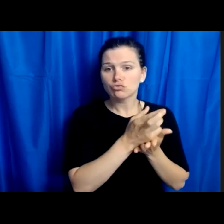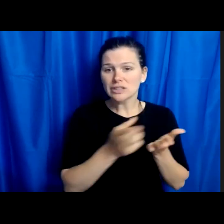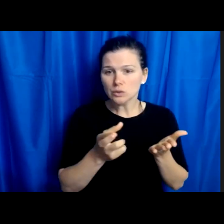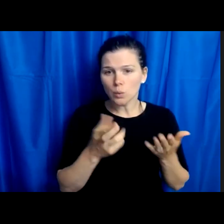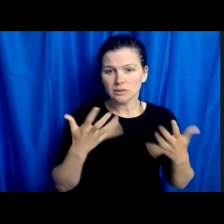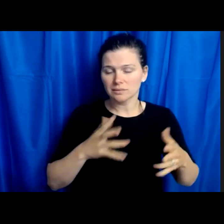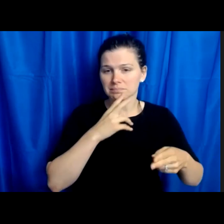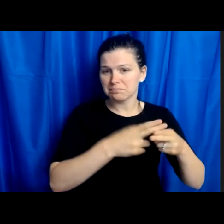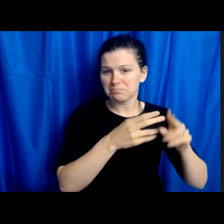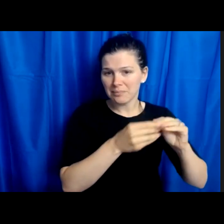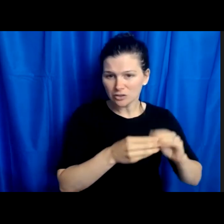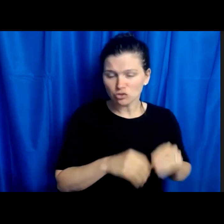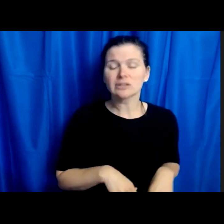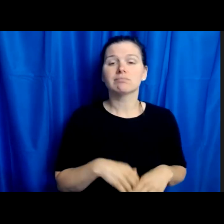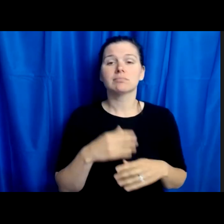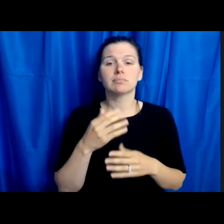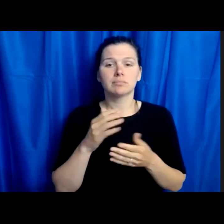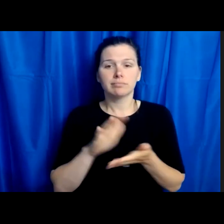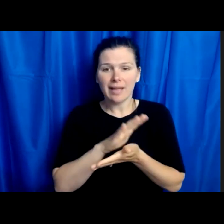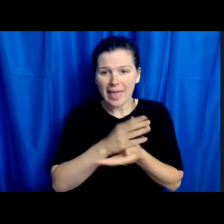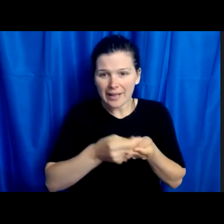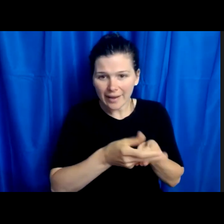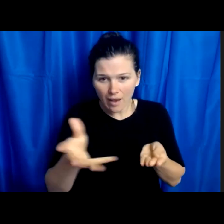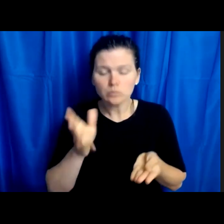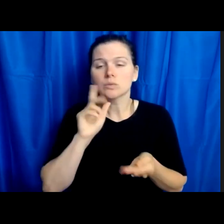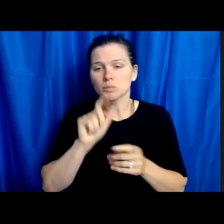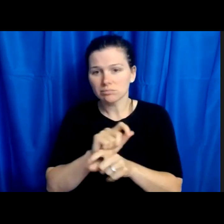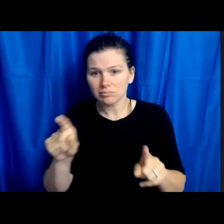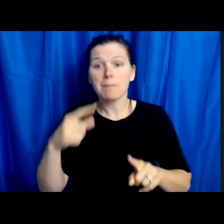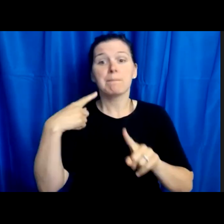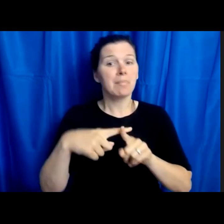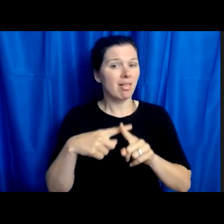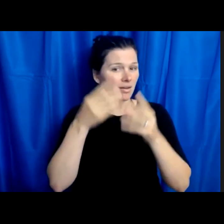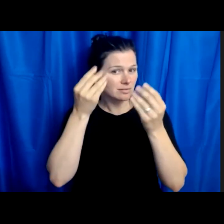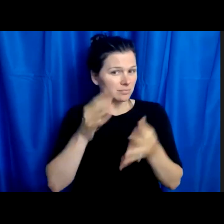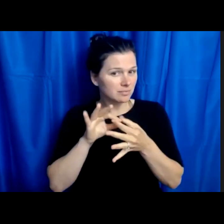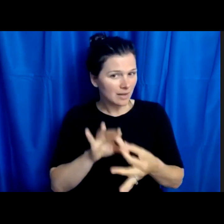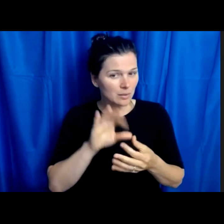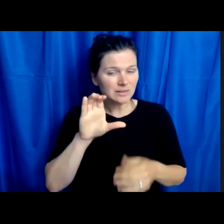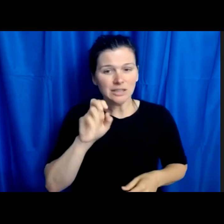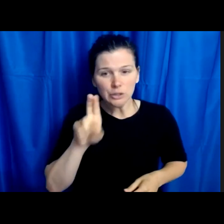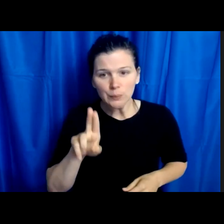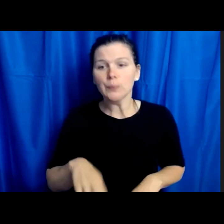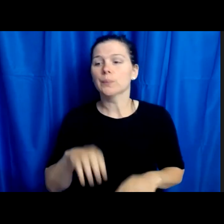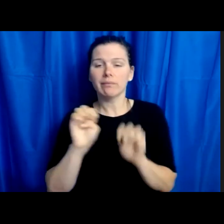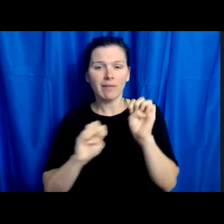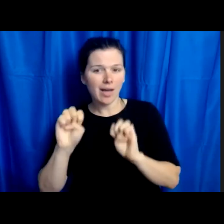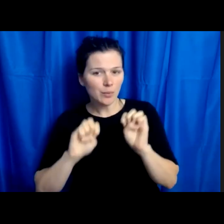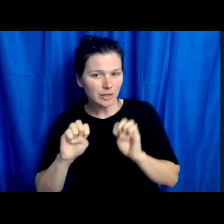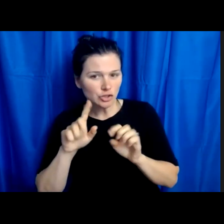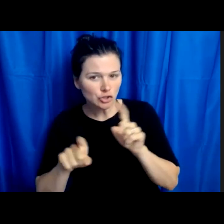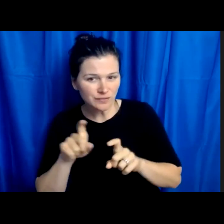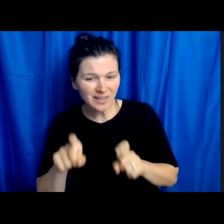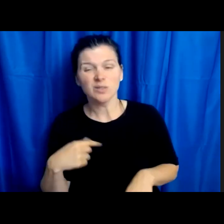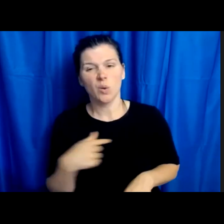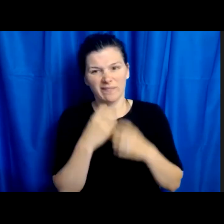copy of the handouts, and information about your continuing education credits and the evaluation survey. We do value your thoughts and